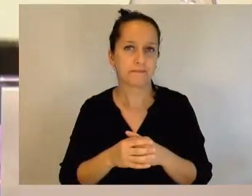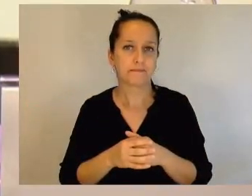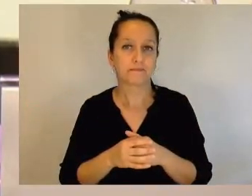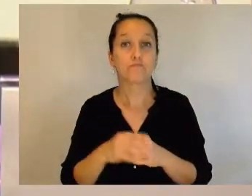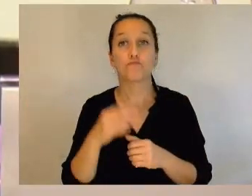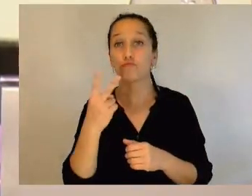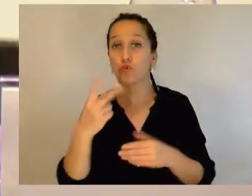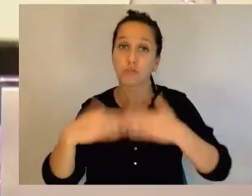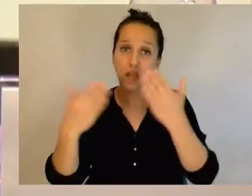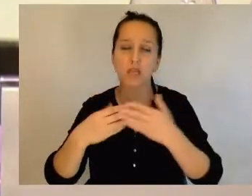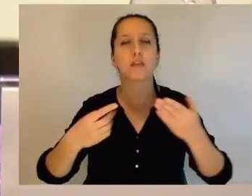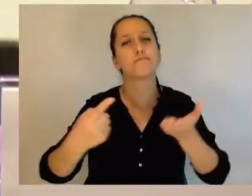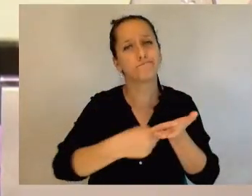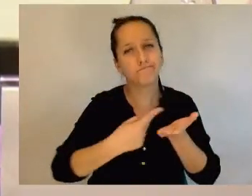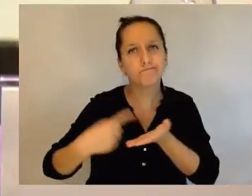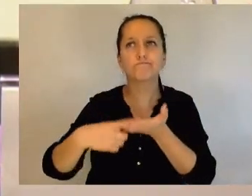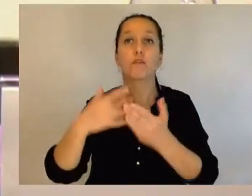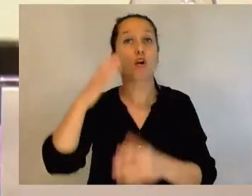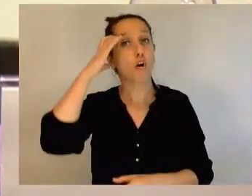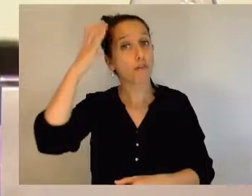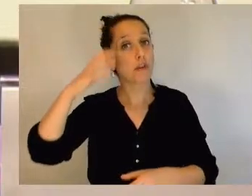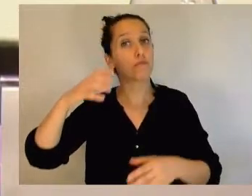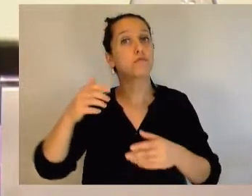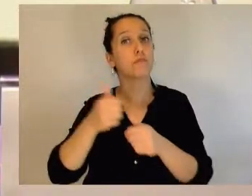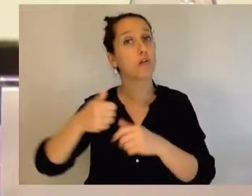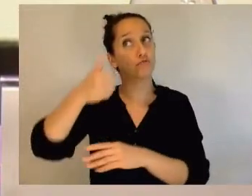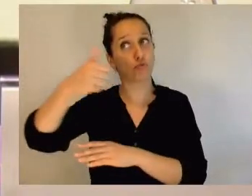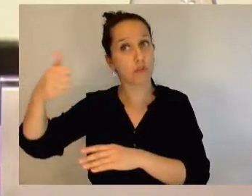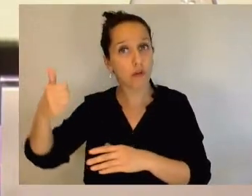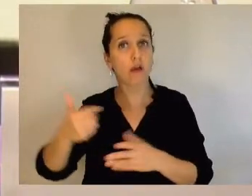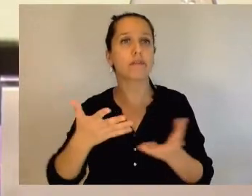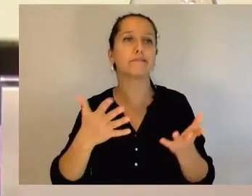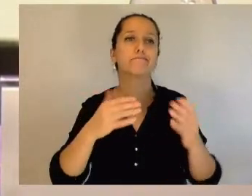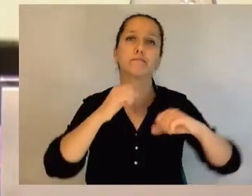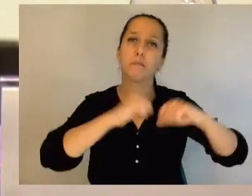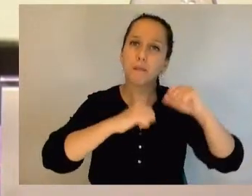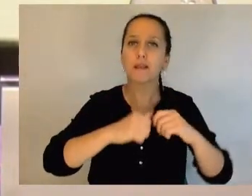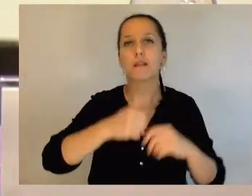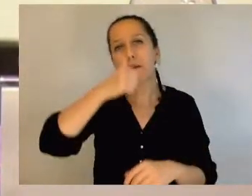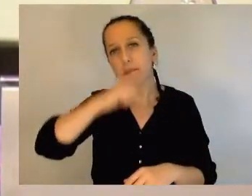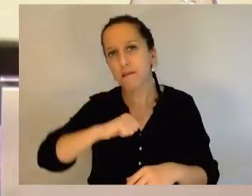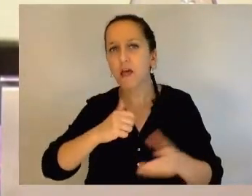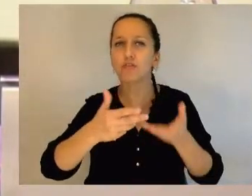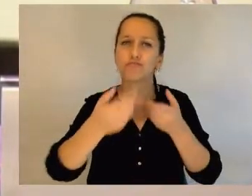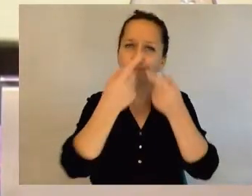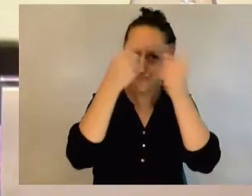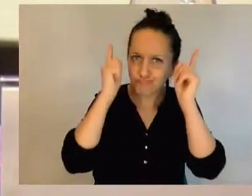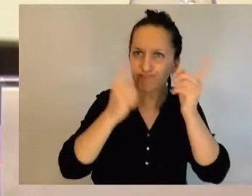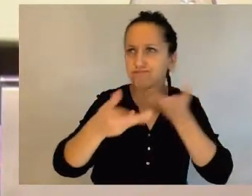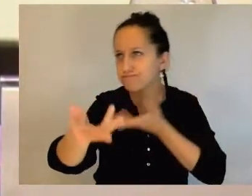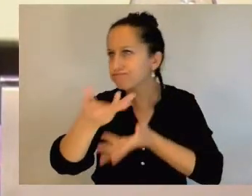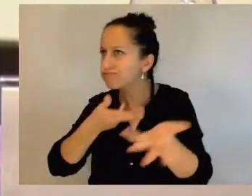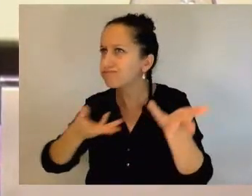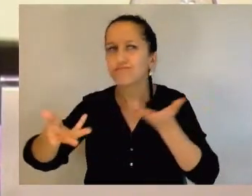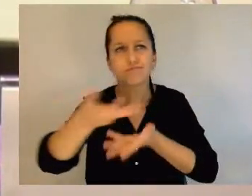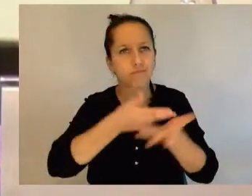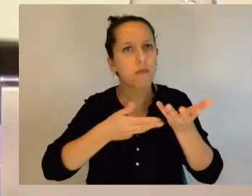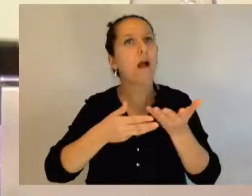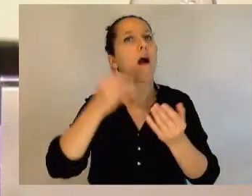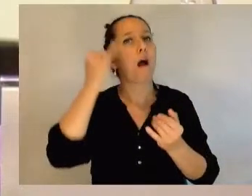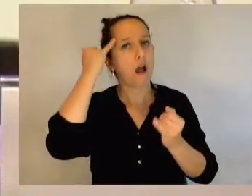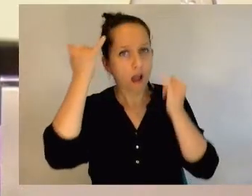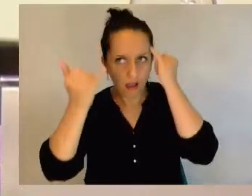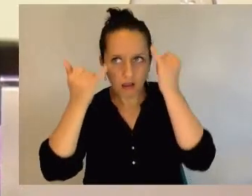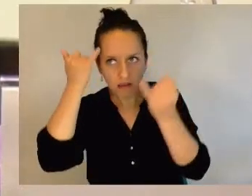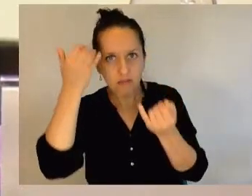of these 2 days with the academia, the government, and the private sector have provided us with content, experiences, and initiatives that